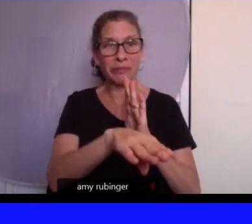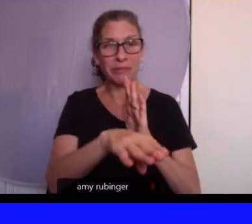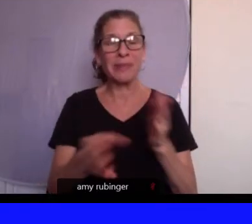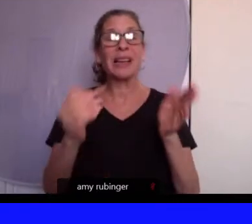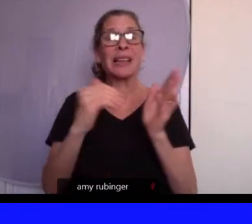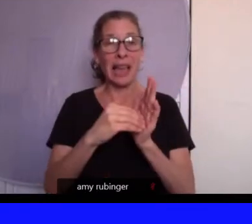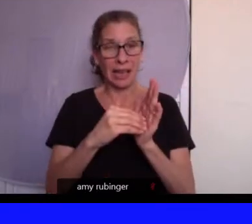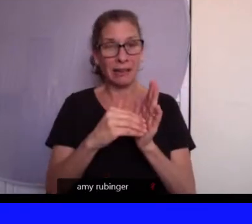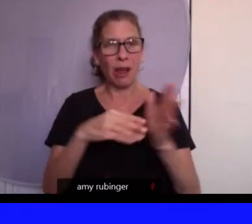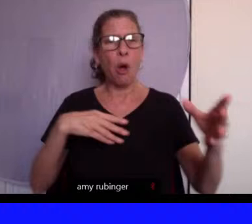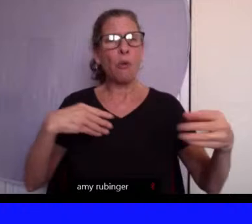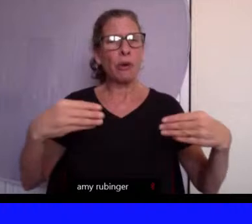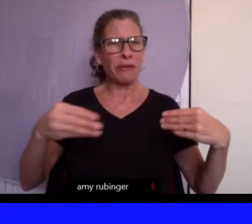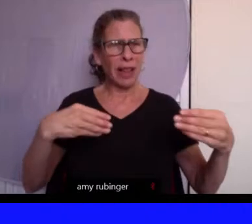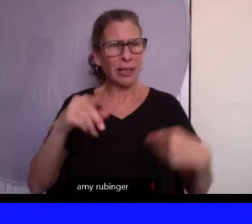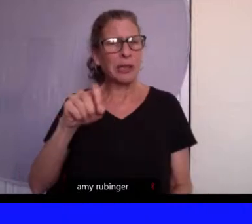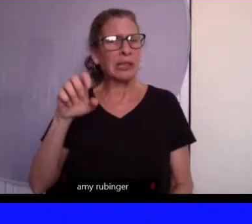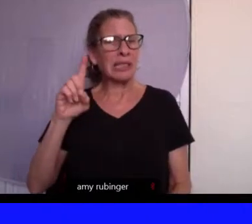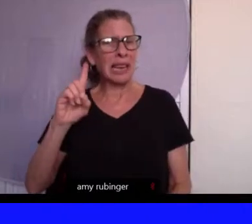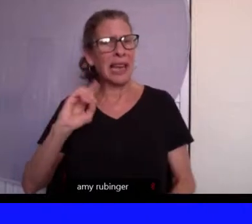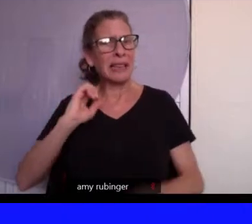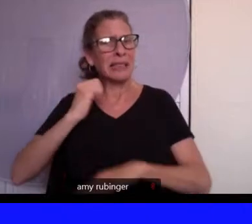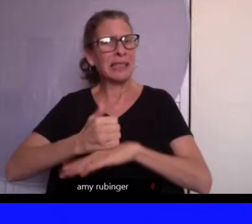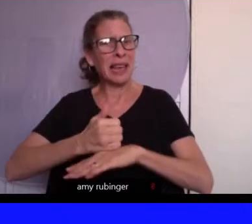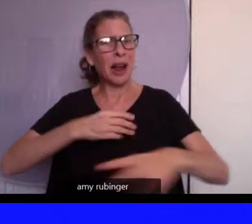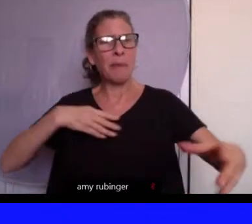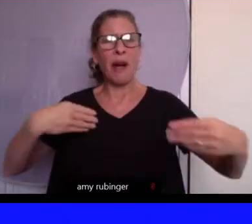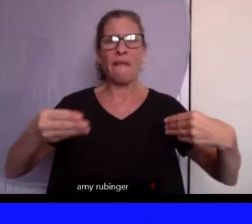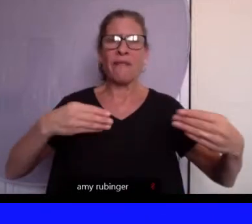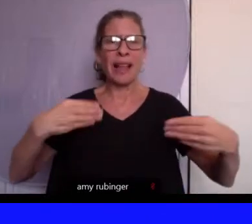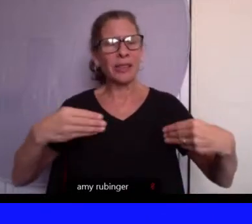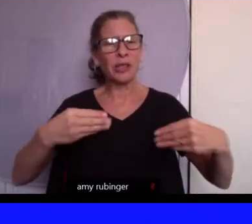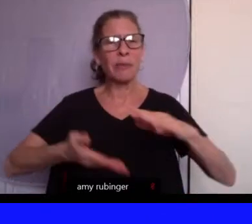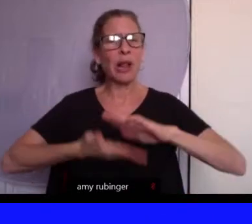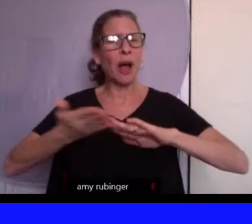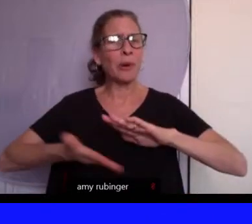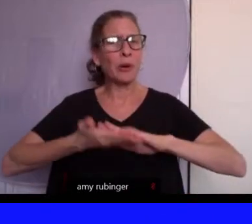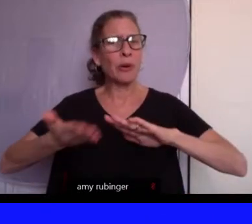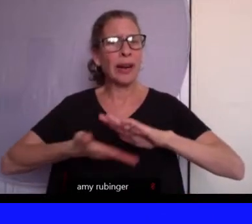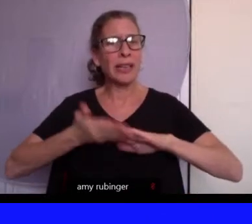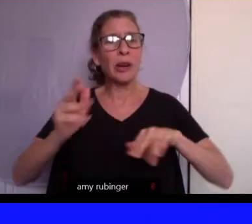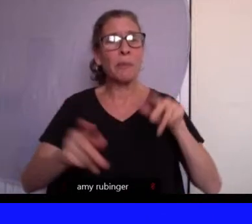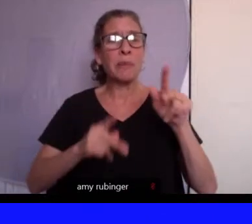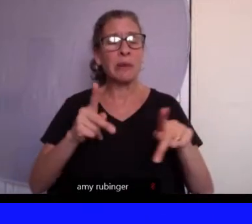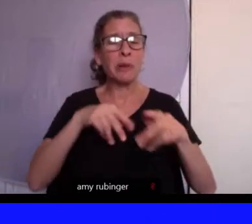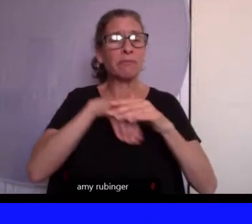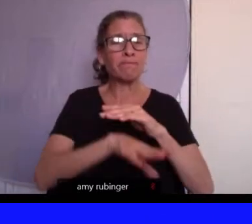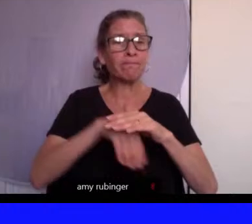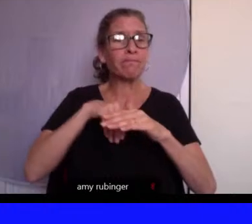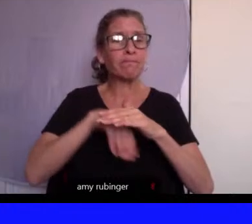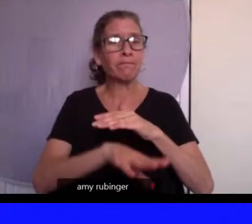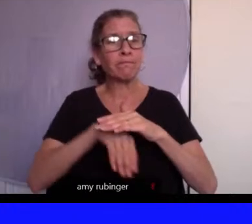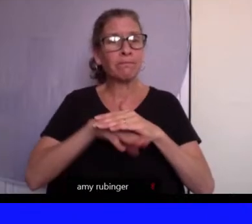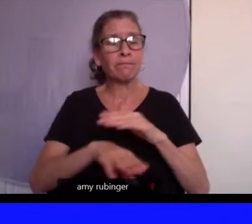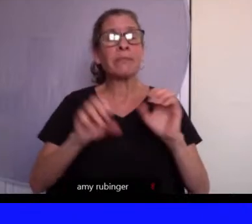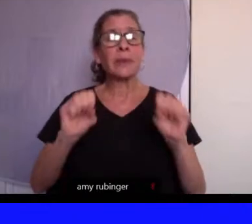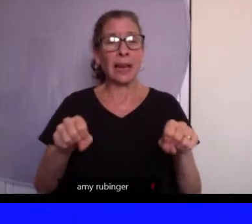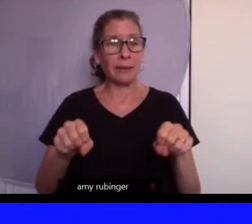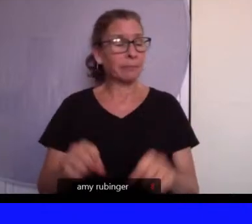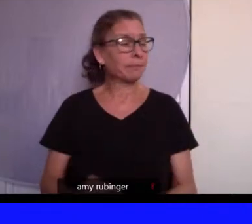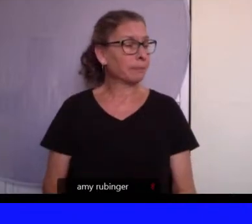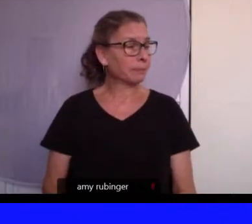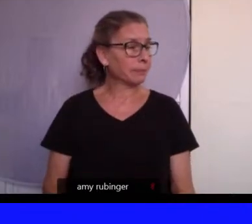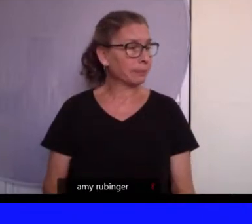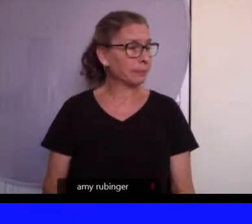worker, they have a nurse, they have a whole team, and it's been going on for some number of years. Maybe we never do this,